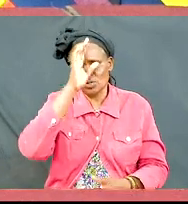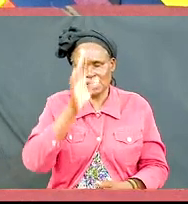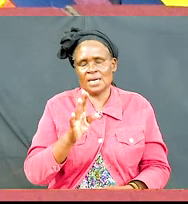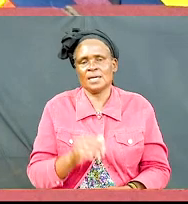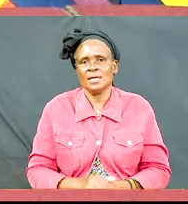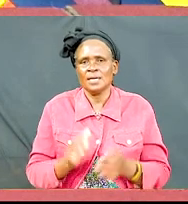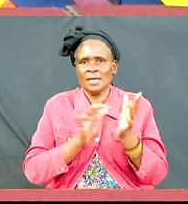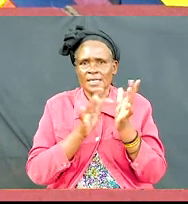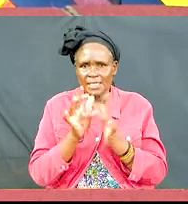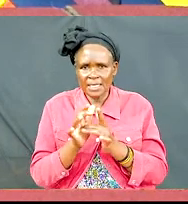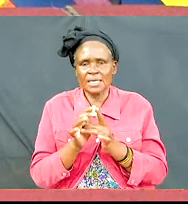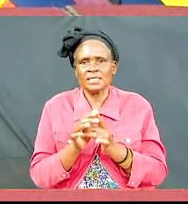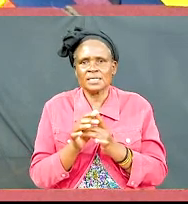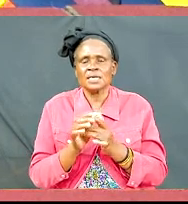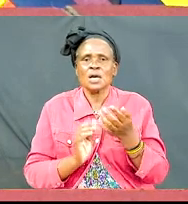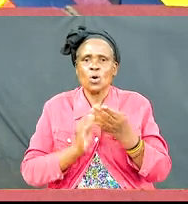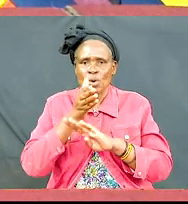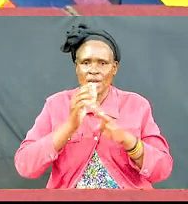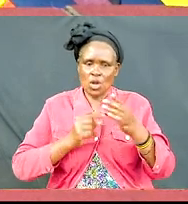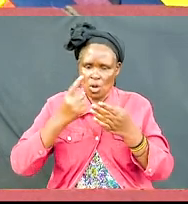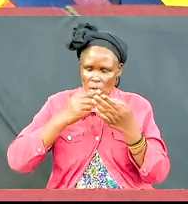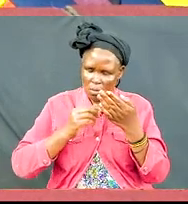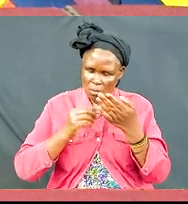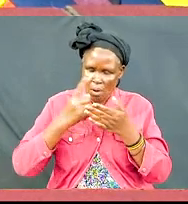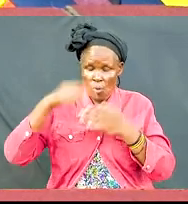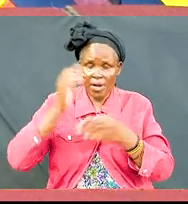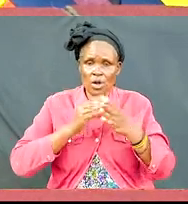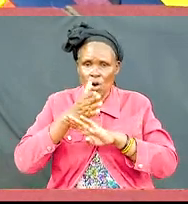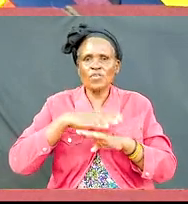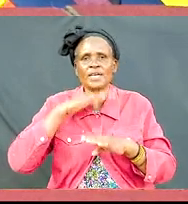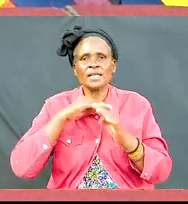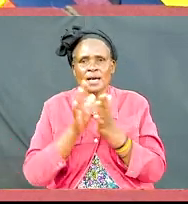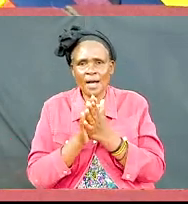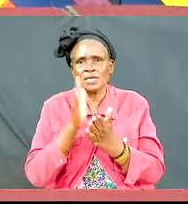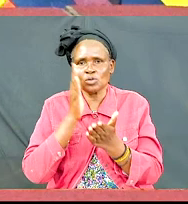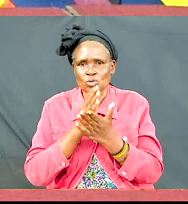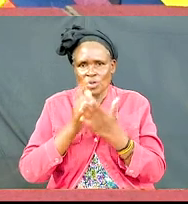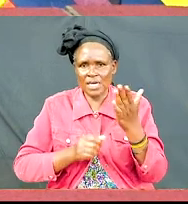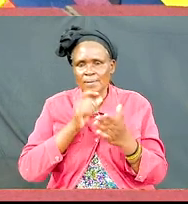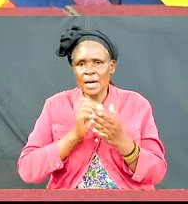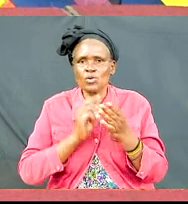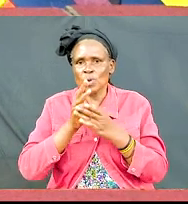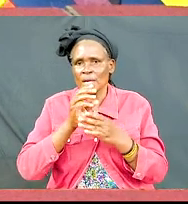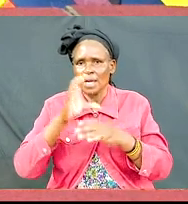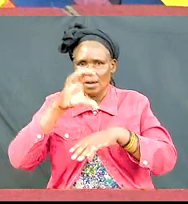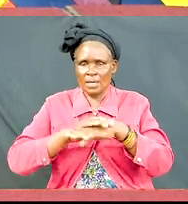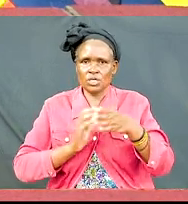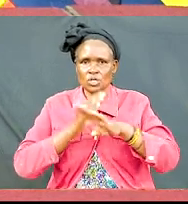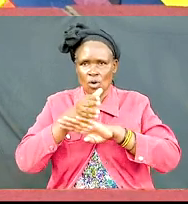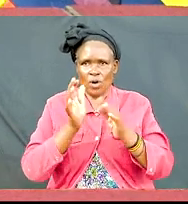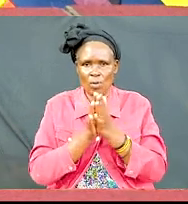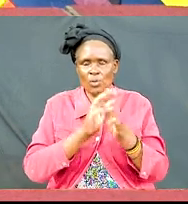Jesus overcame death. Death is one of those phenomena that man is helpless over. With